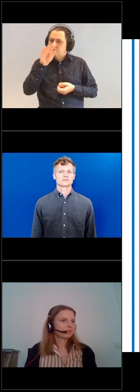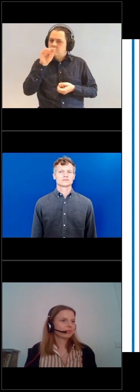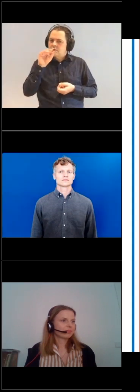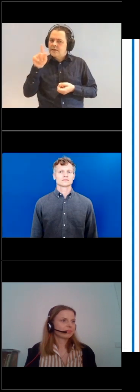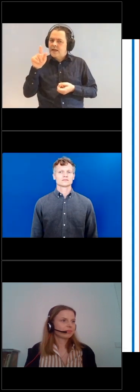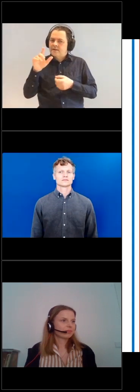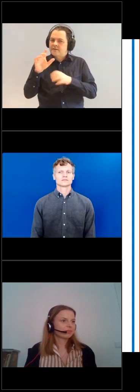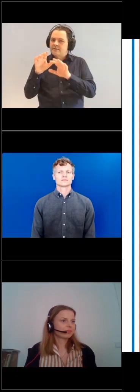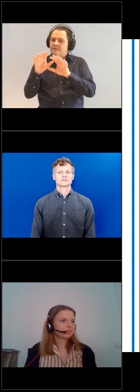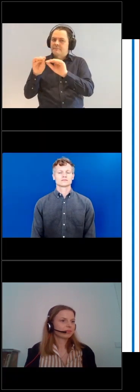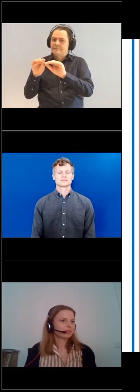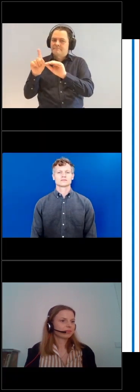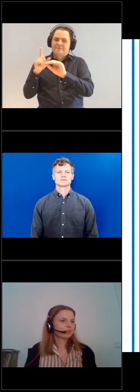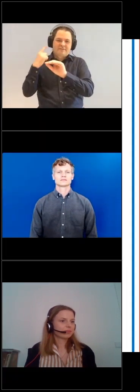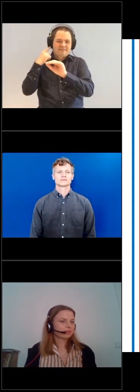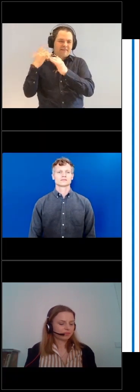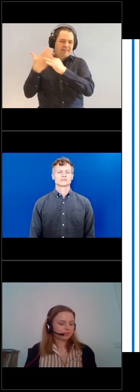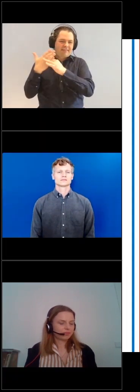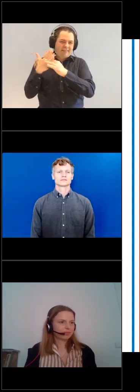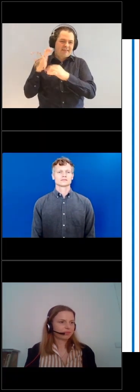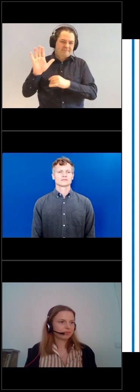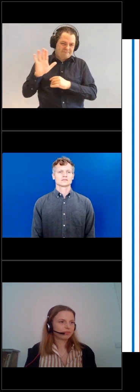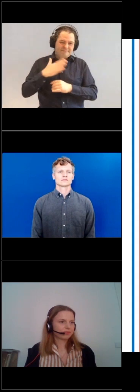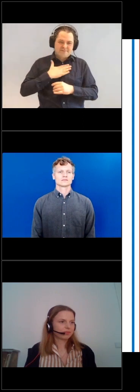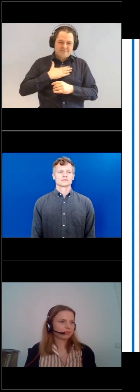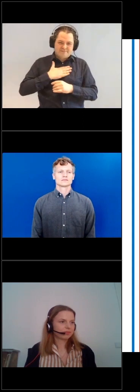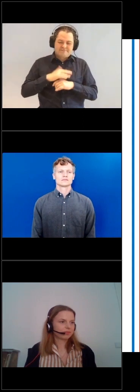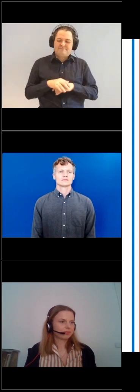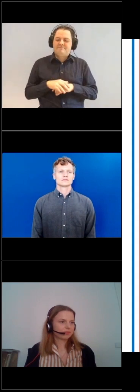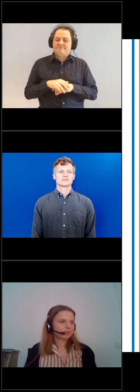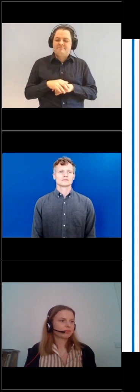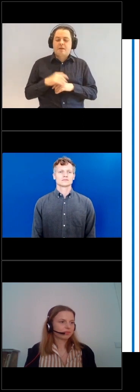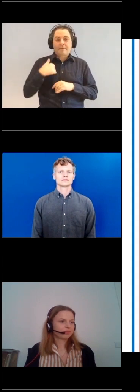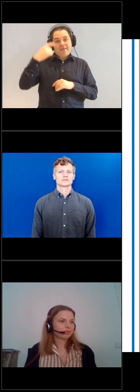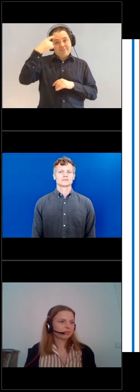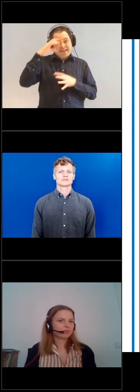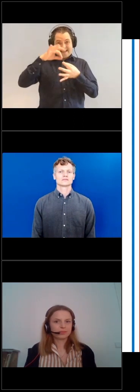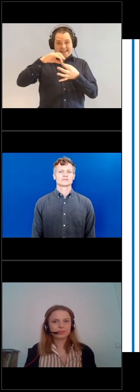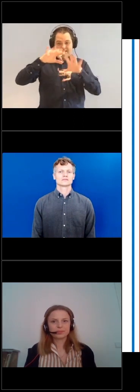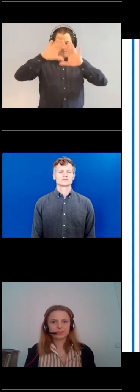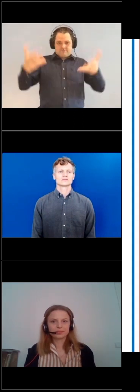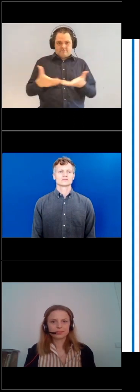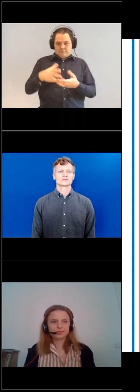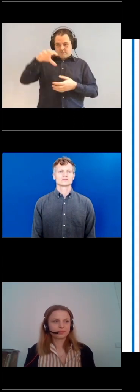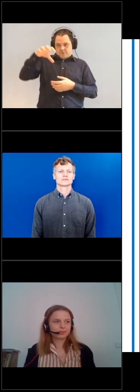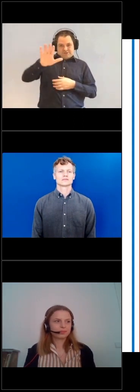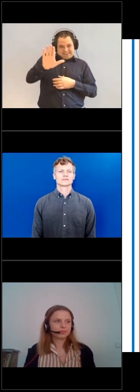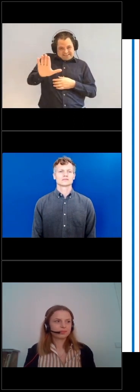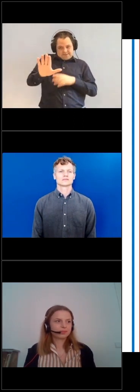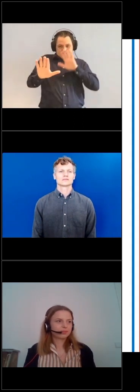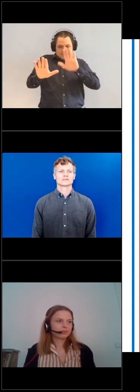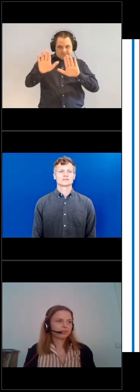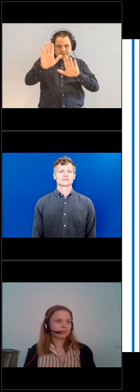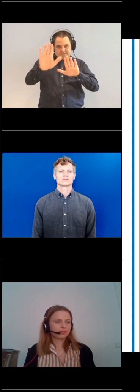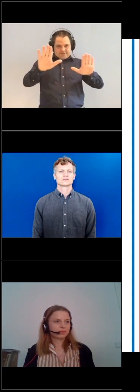you. I would say it's very context specific, actually, the answer, and it really depends on analysis